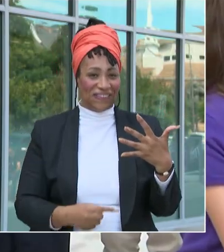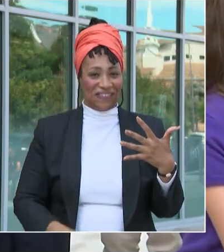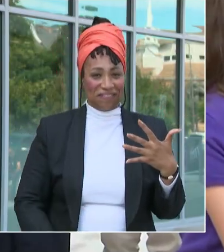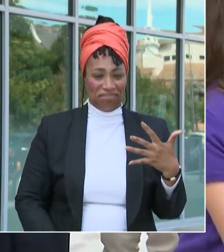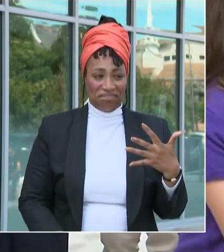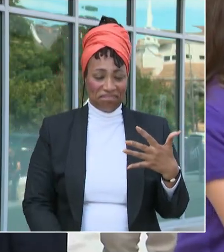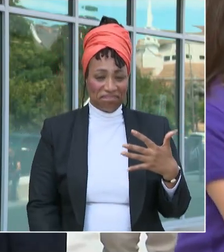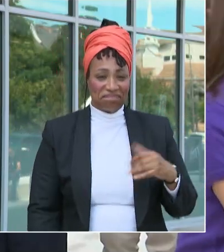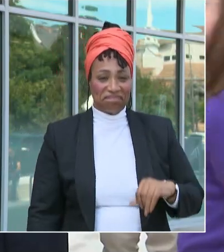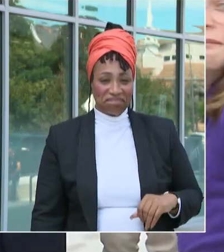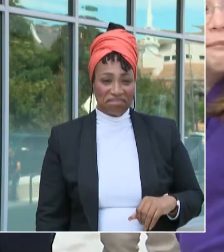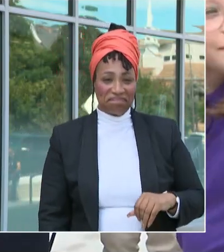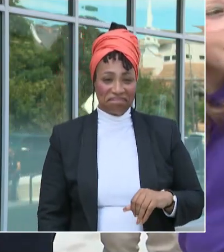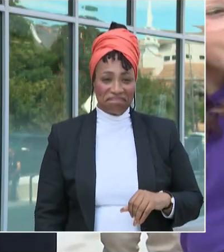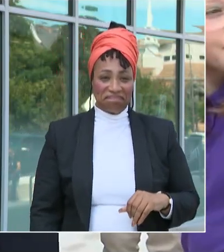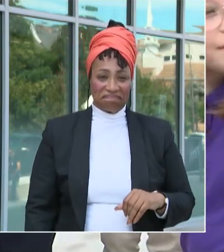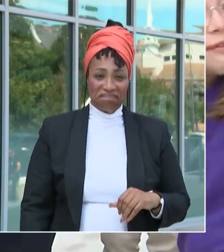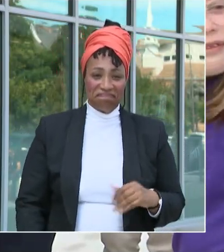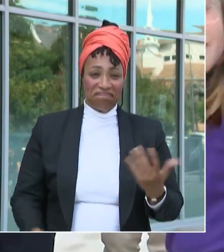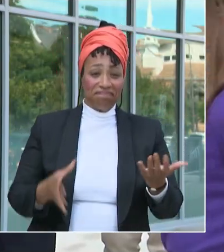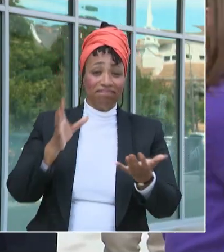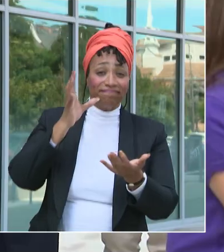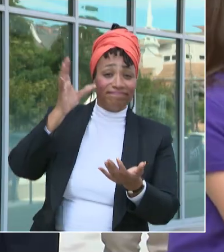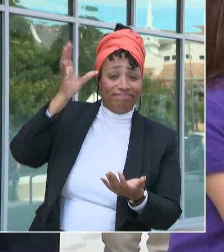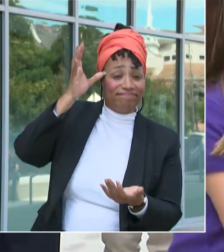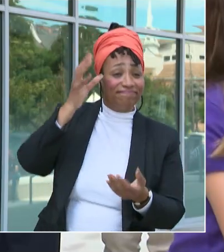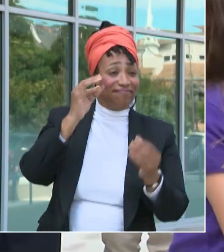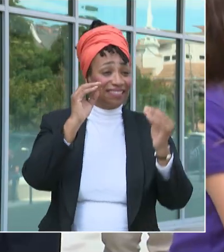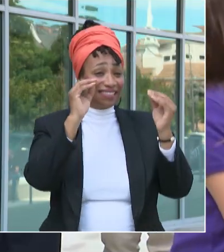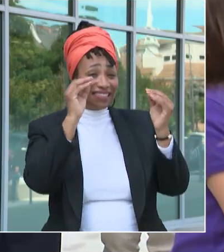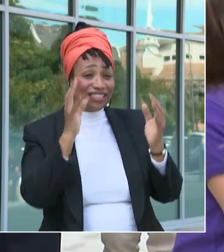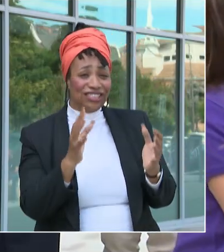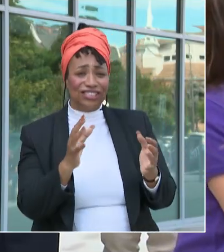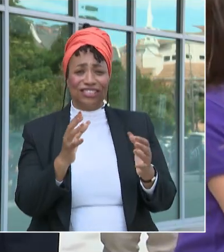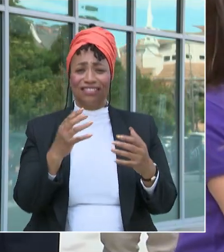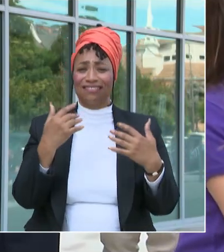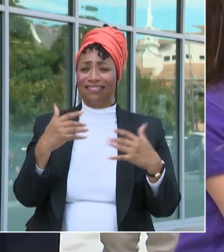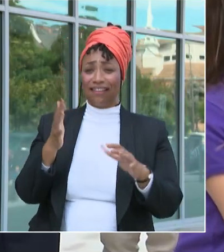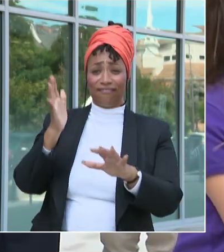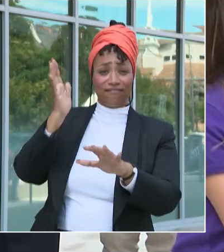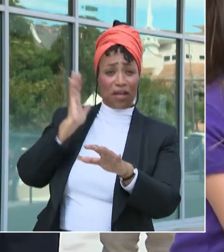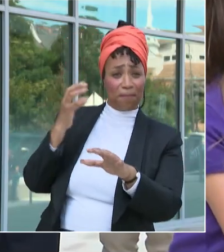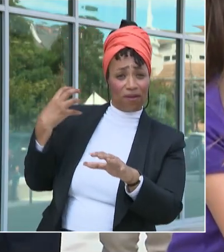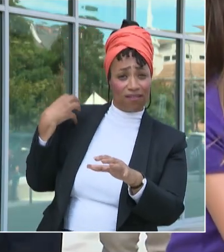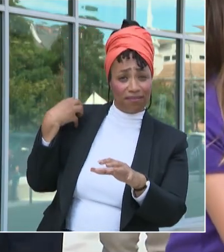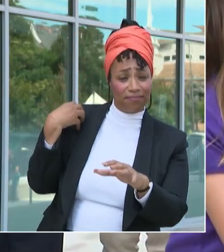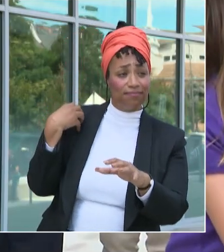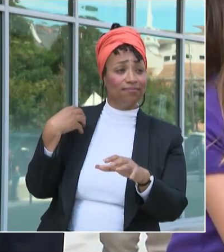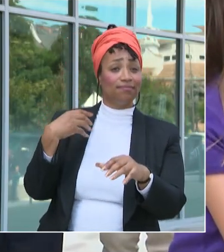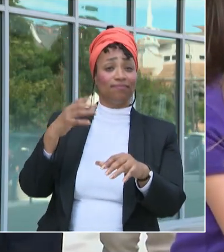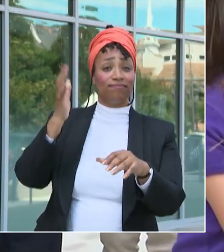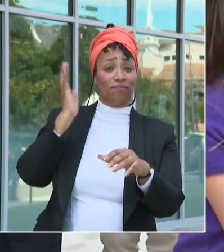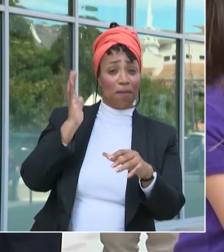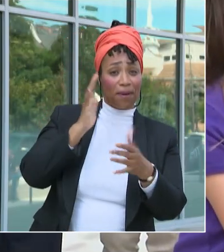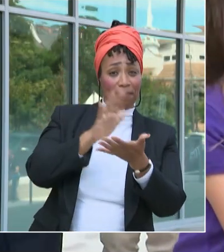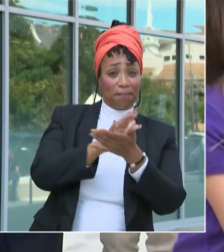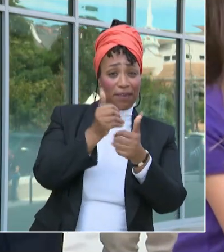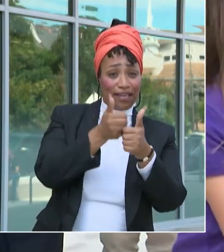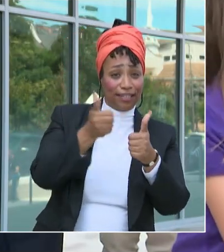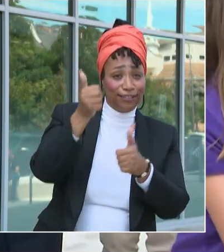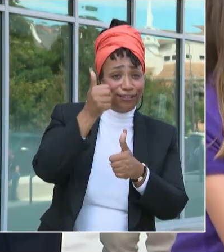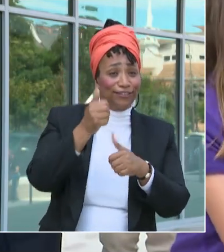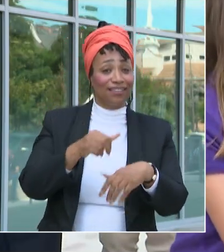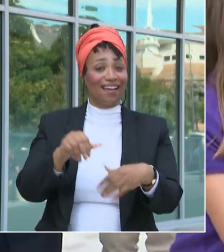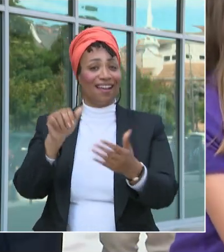Chris Bonner, Chris Taylor, Janae Gaynor, former commissioners Jamie Barden, former commissioner Zach Israel, as